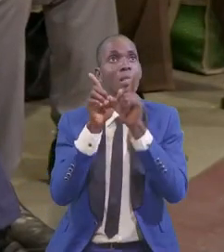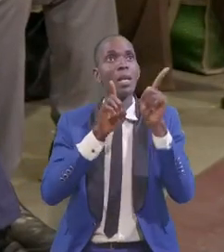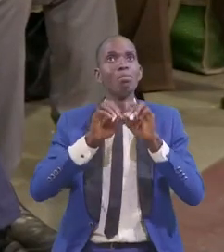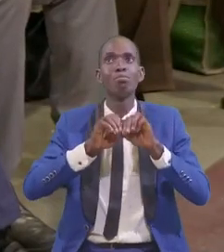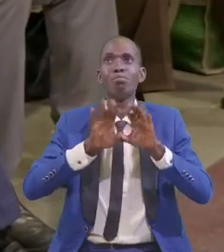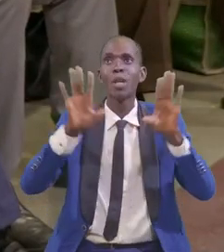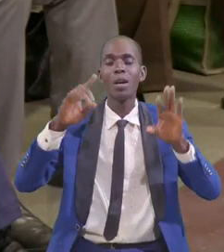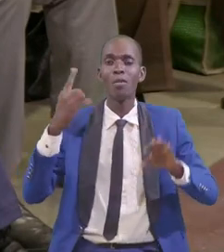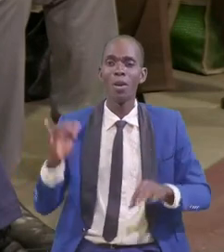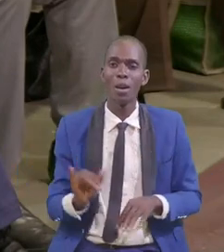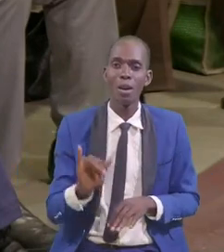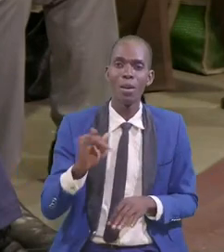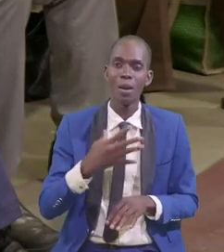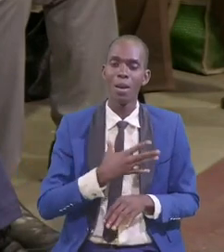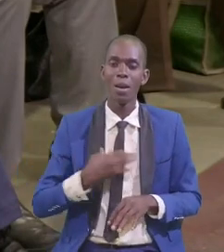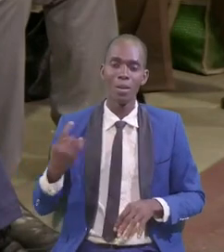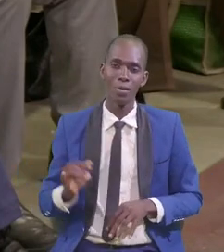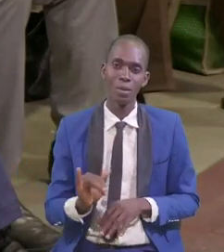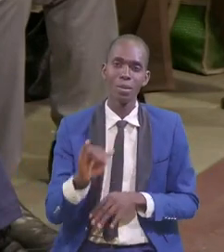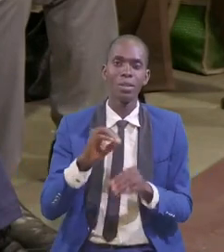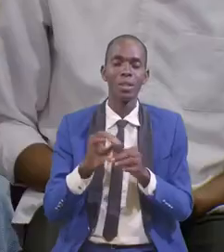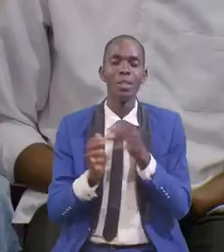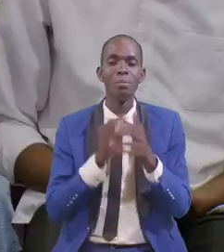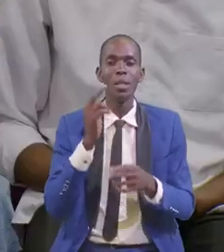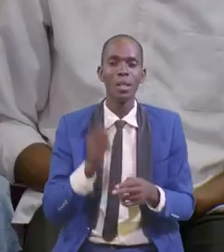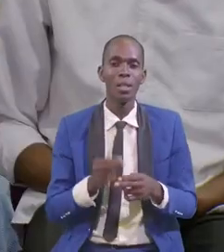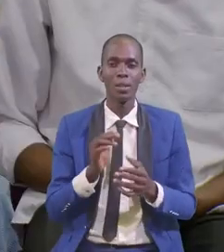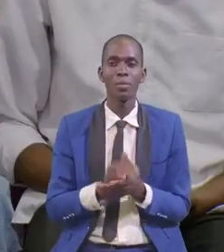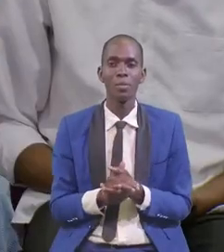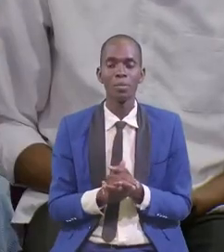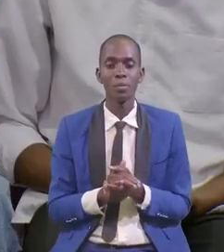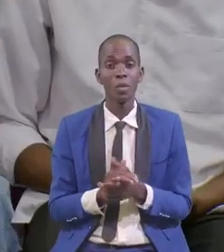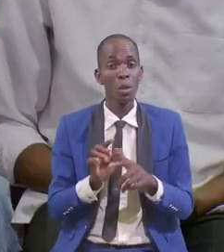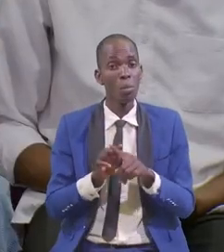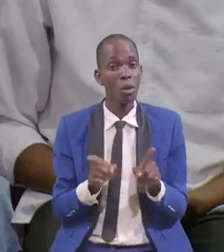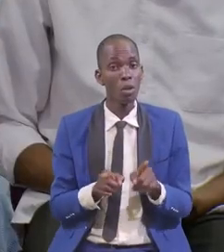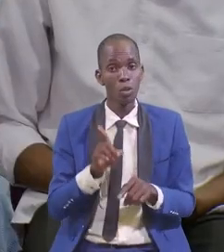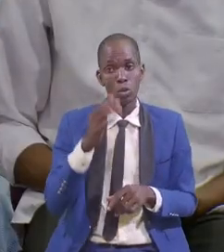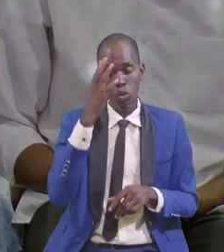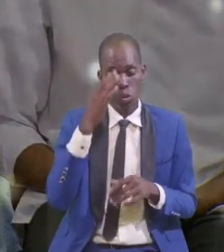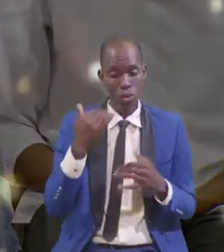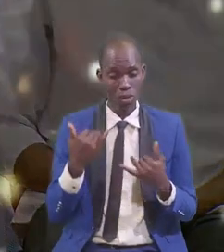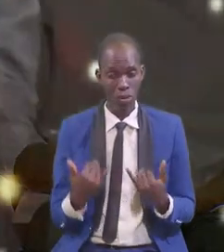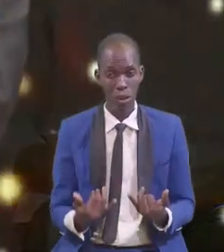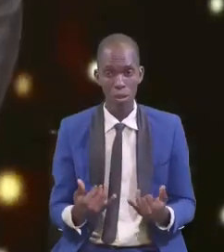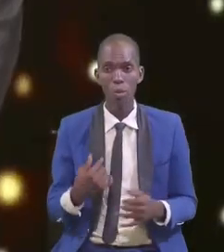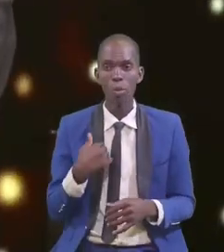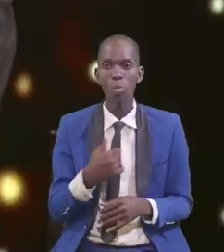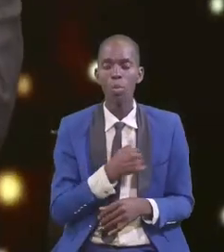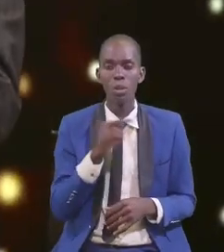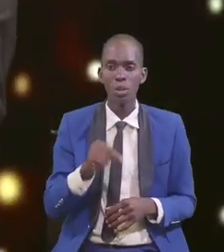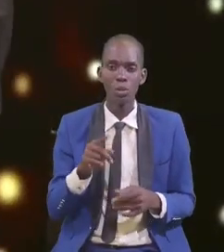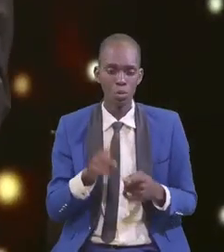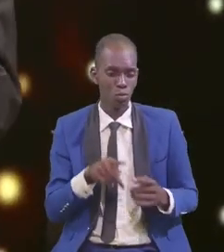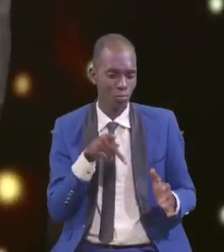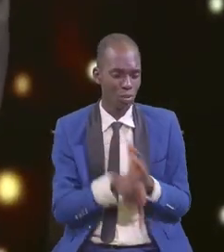forever and ever in Jesus' name. But you know, at this time now, we need to endure temptation.